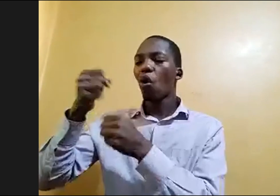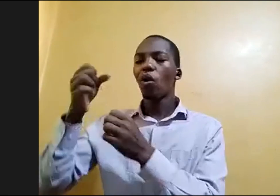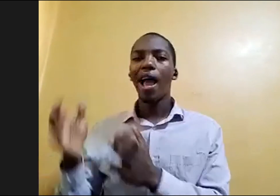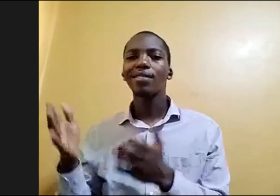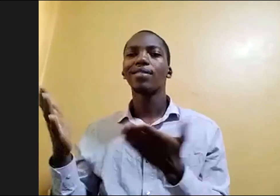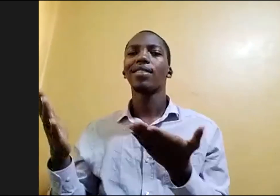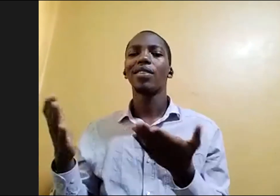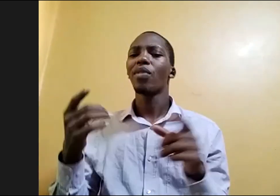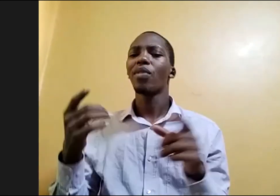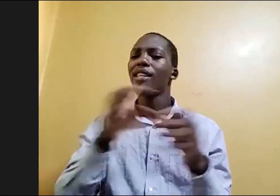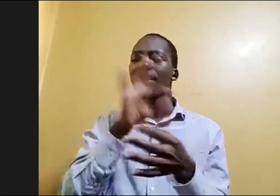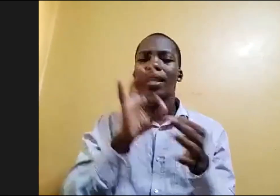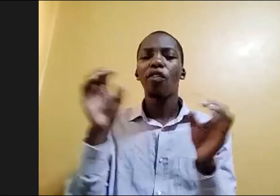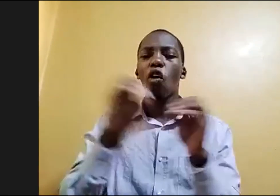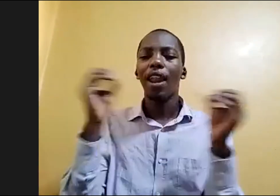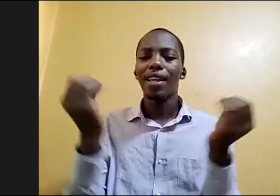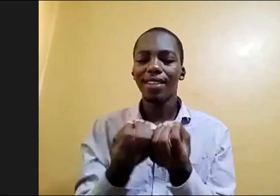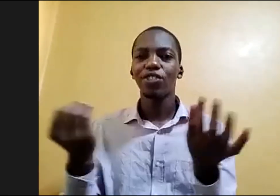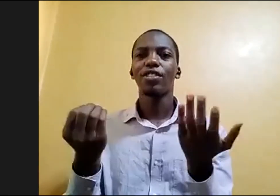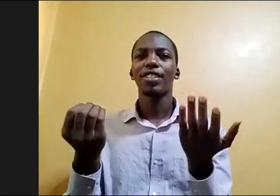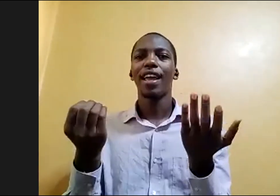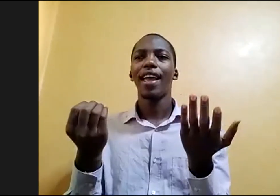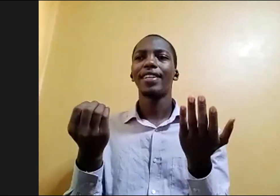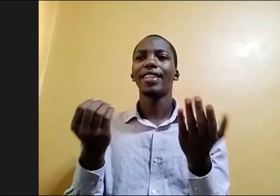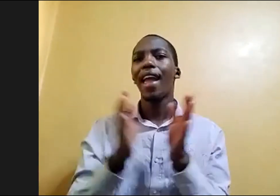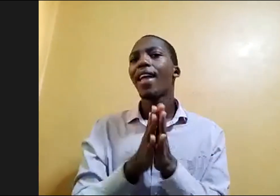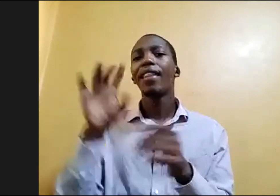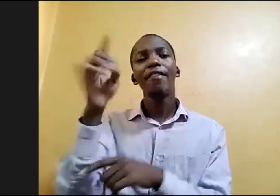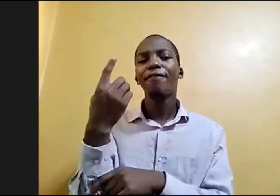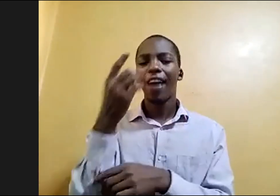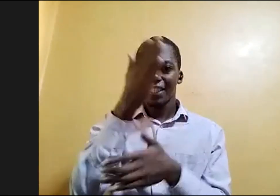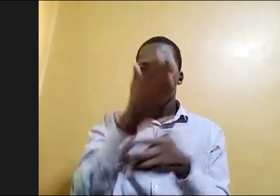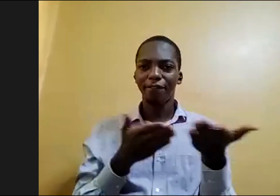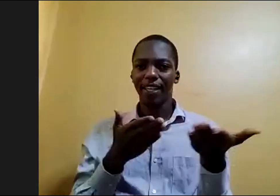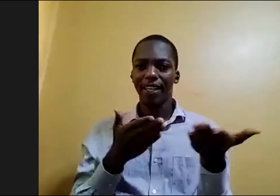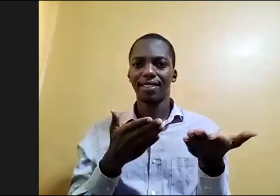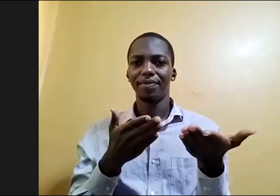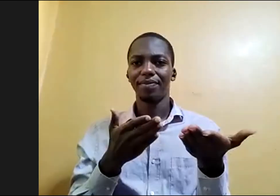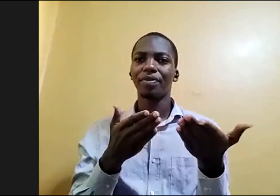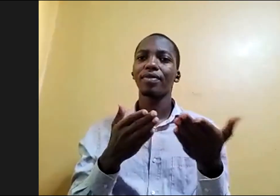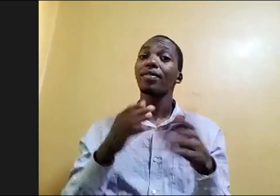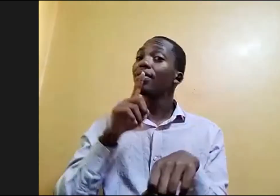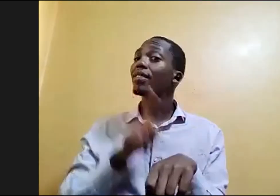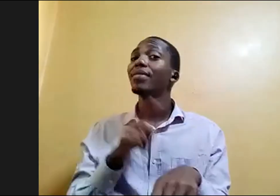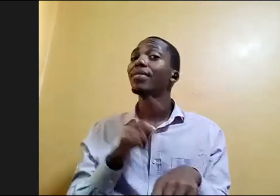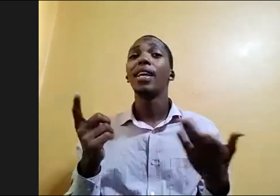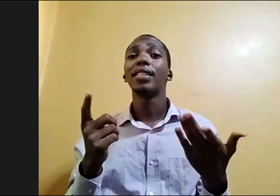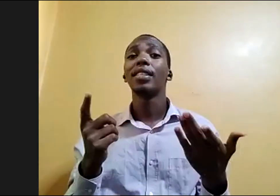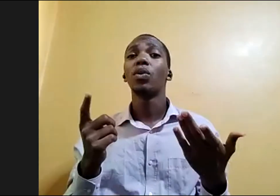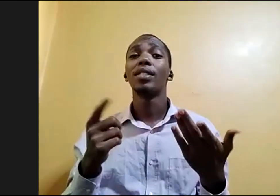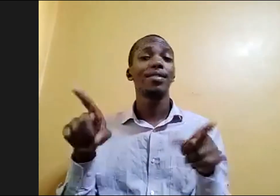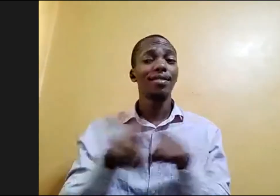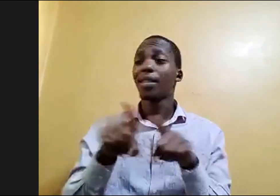organization, and there it was the first phase. As it was rightly said,